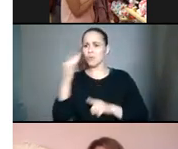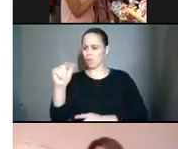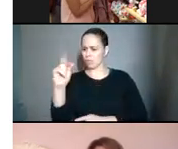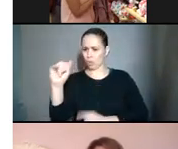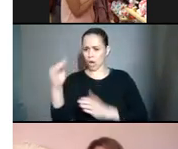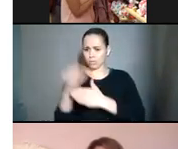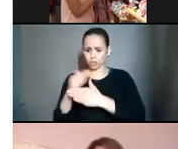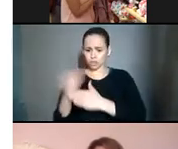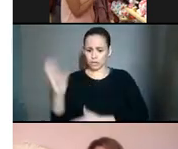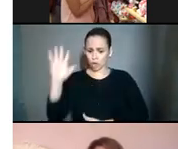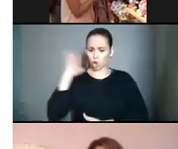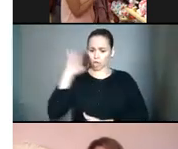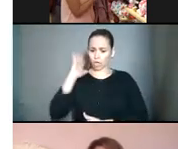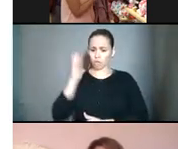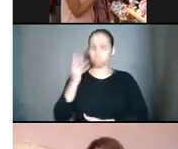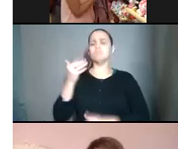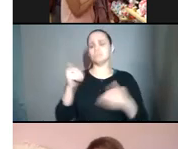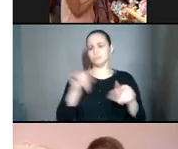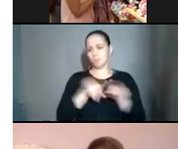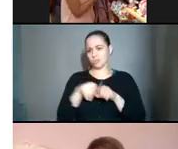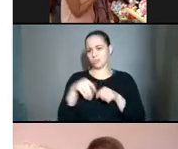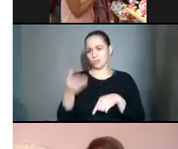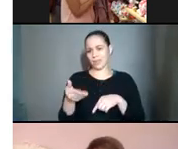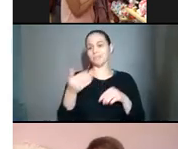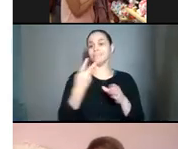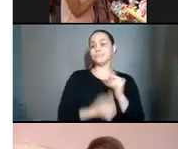available in both English and Spanish.